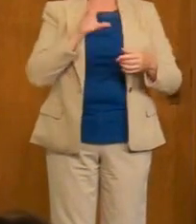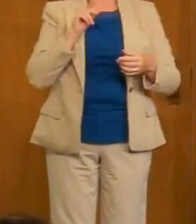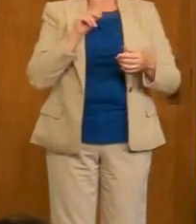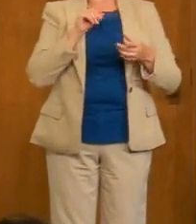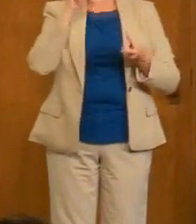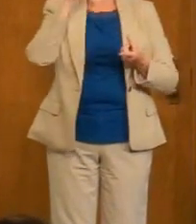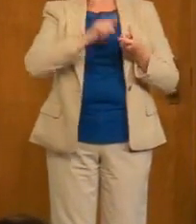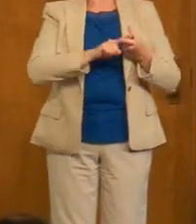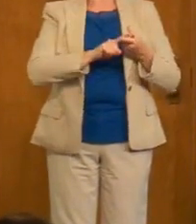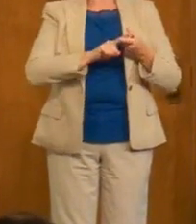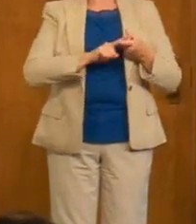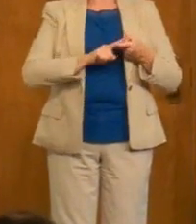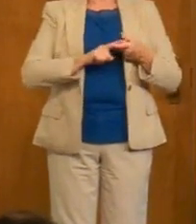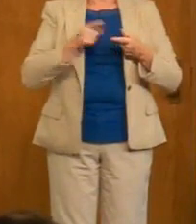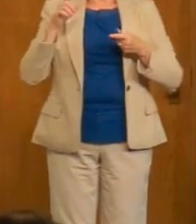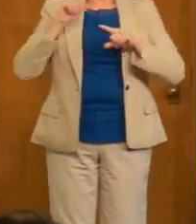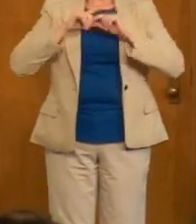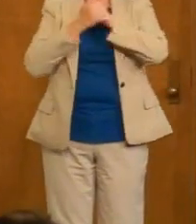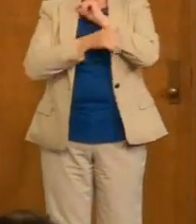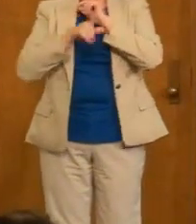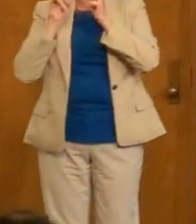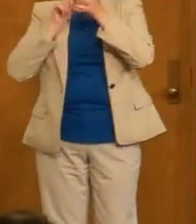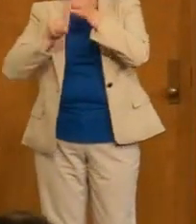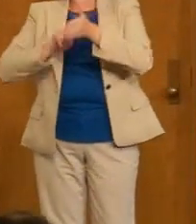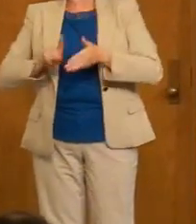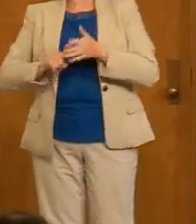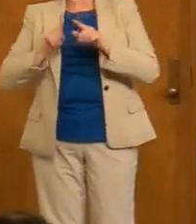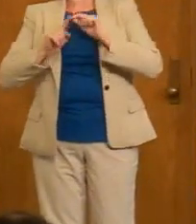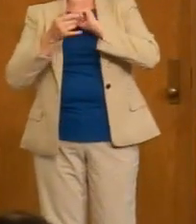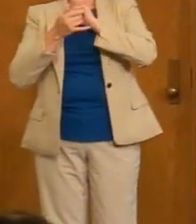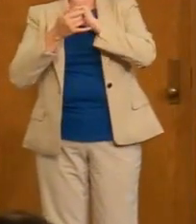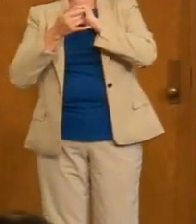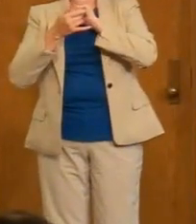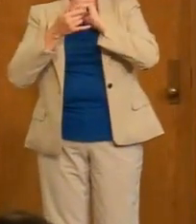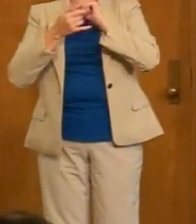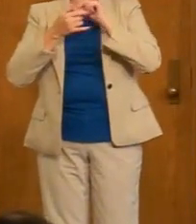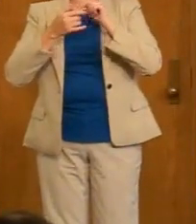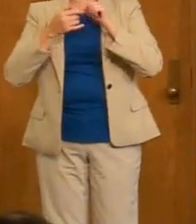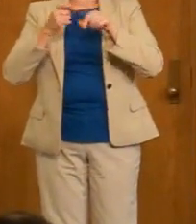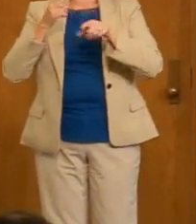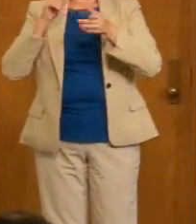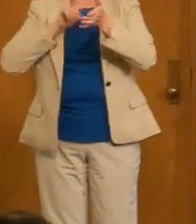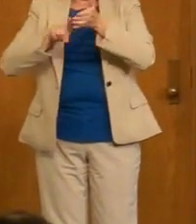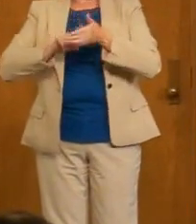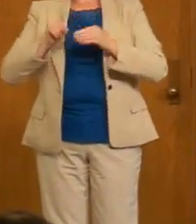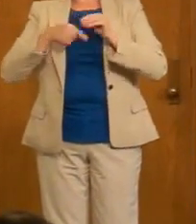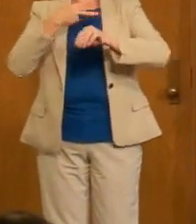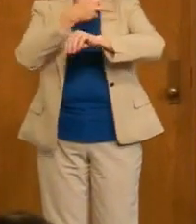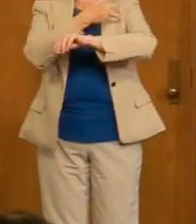We'll take our last question on the line, operator. We have Roberta Bell with Global.